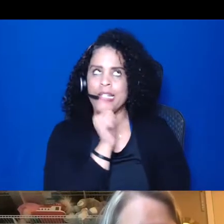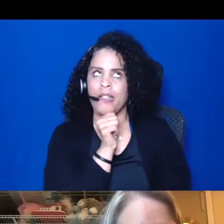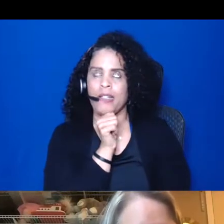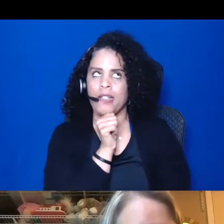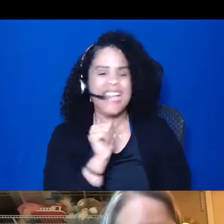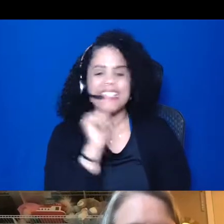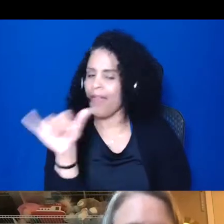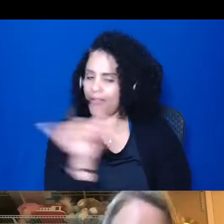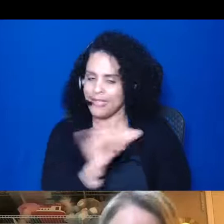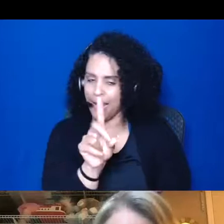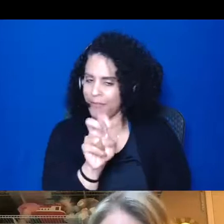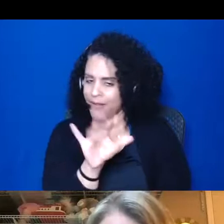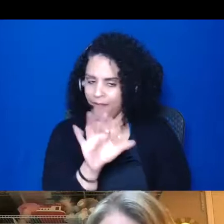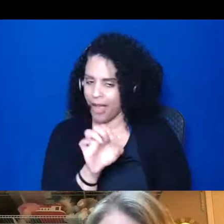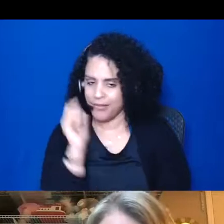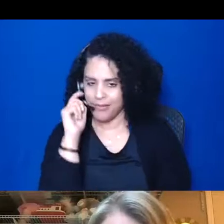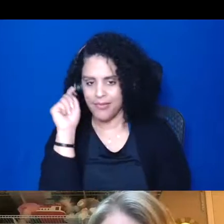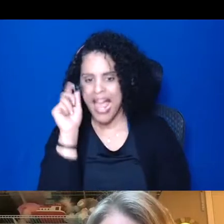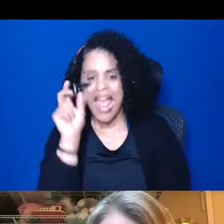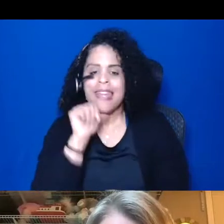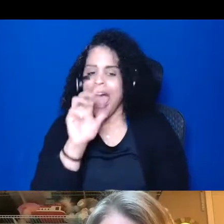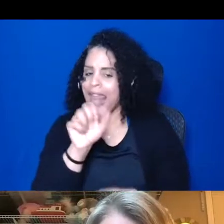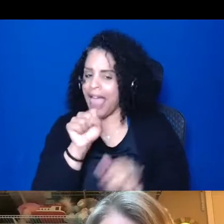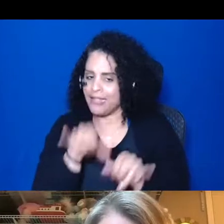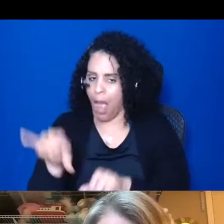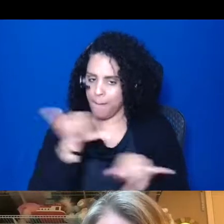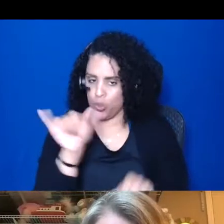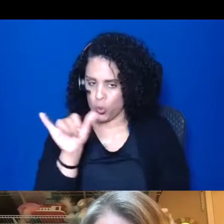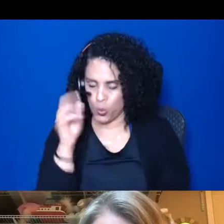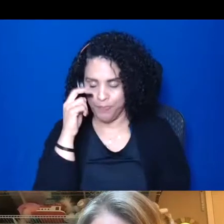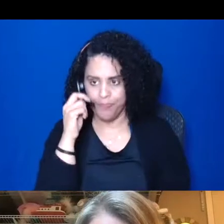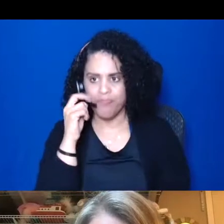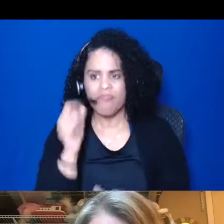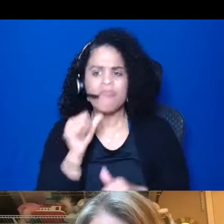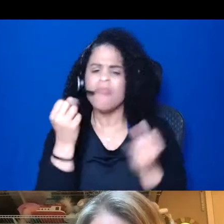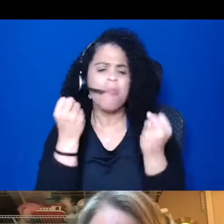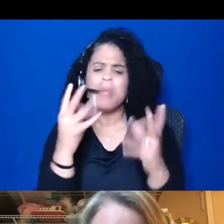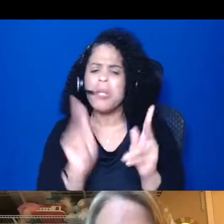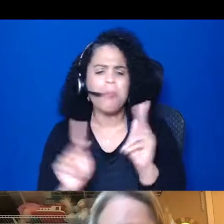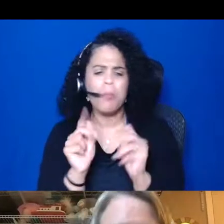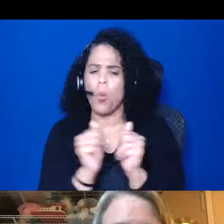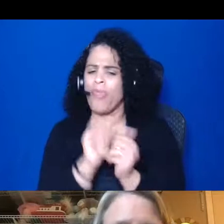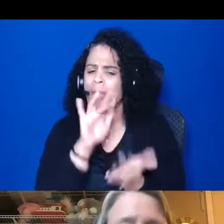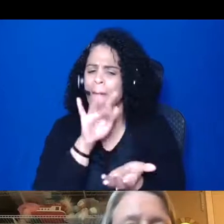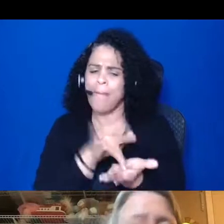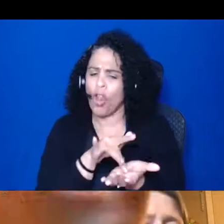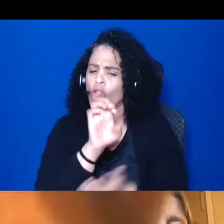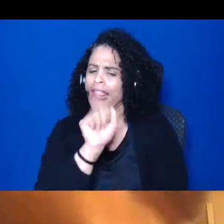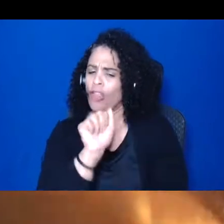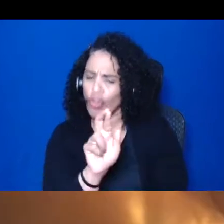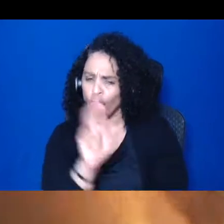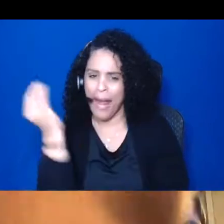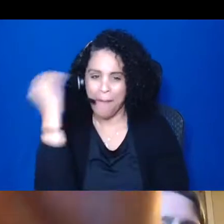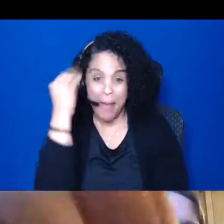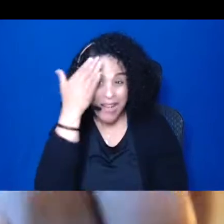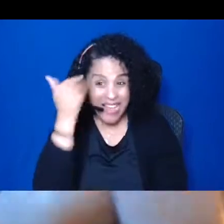it's not the same device and it's not as common either. There aren't very many people with middle ear implants because the need for